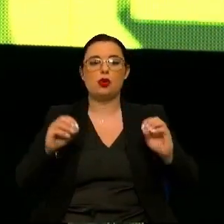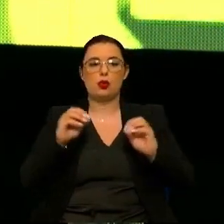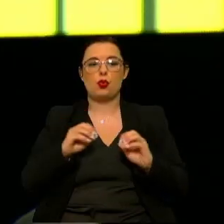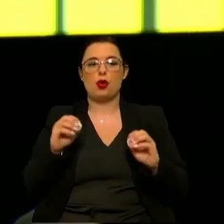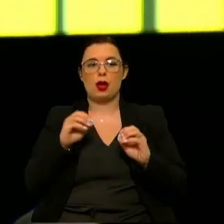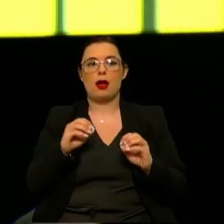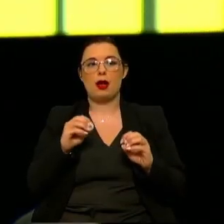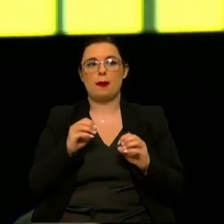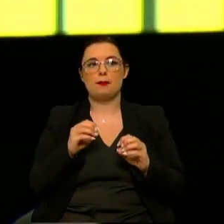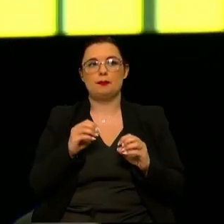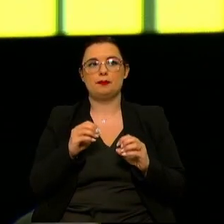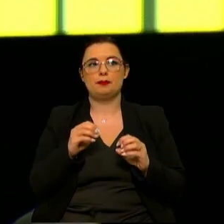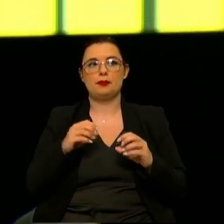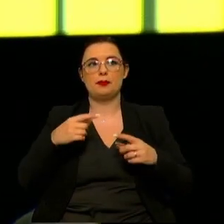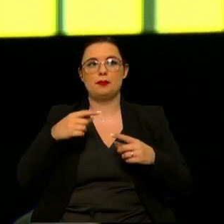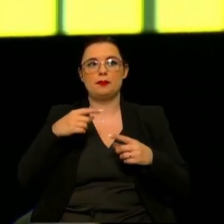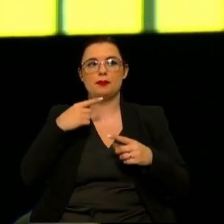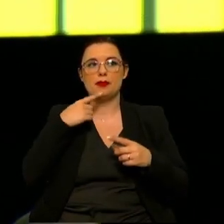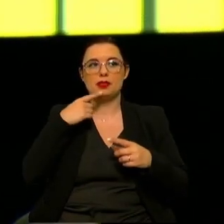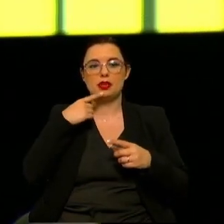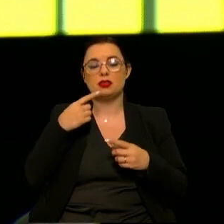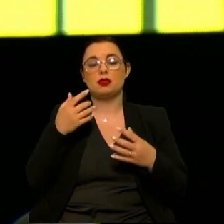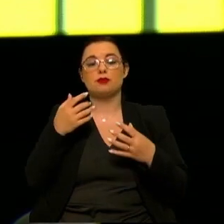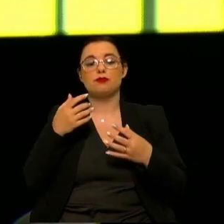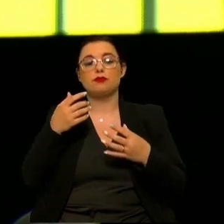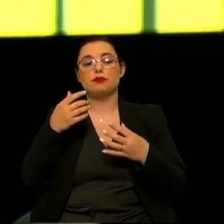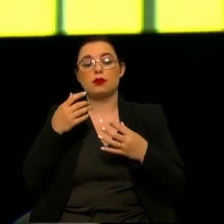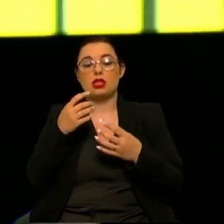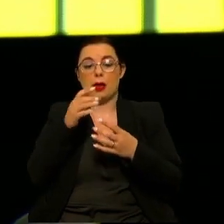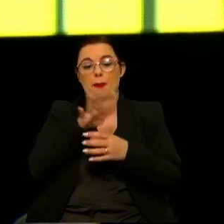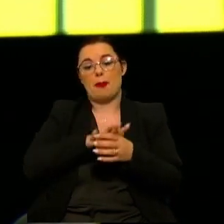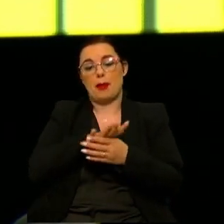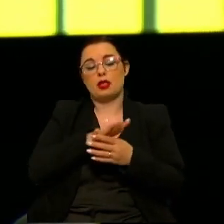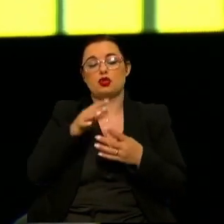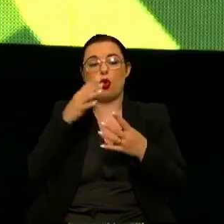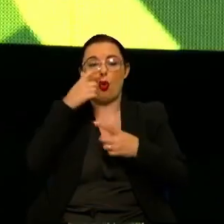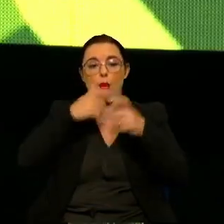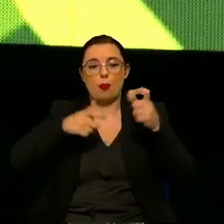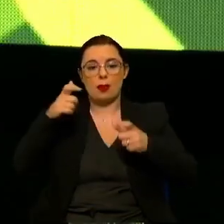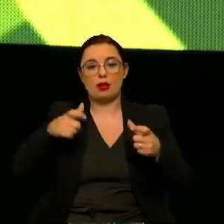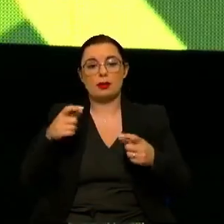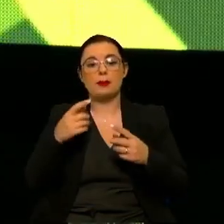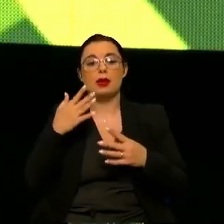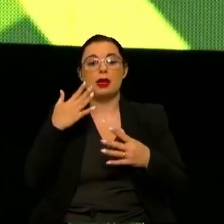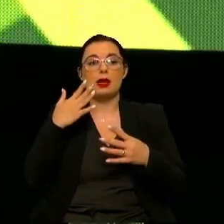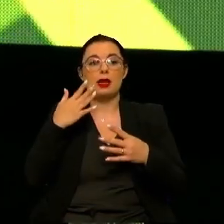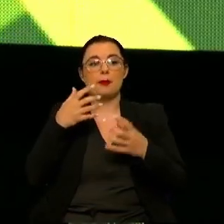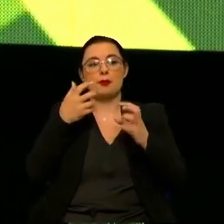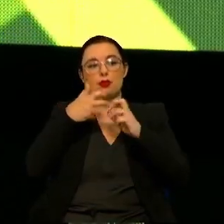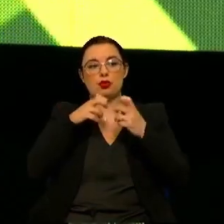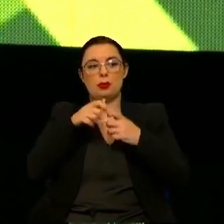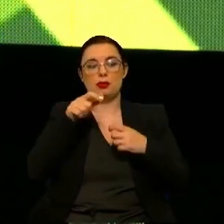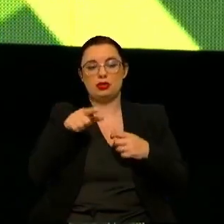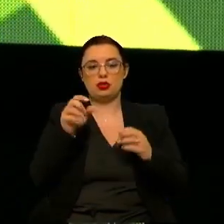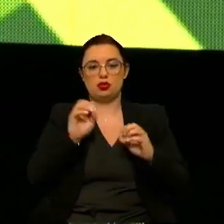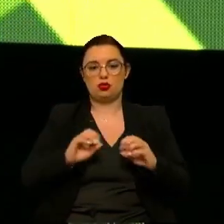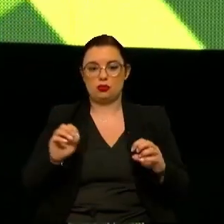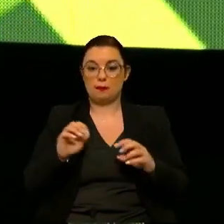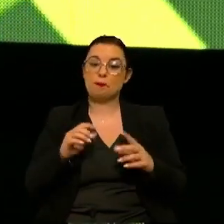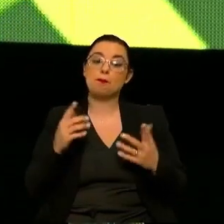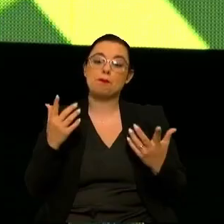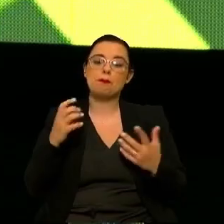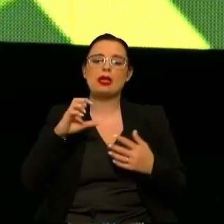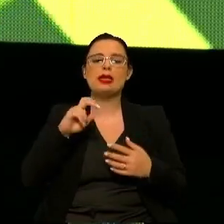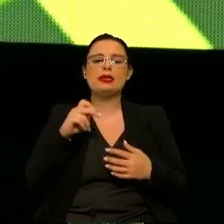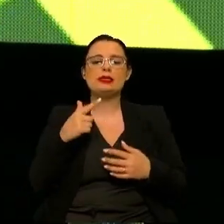oldest activities of the human being. And we're not expecting a transformation of human nature to prevent this type